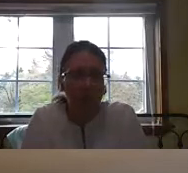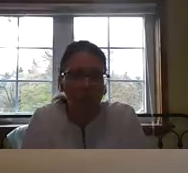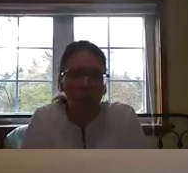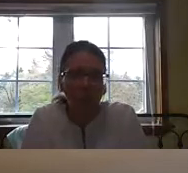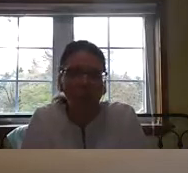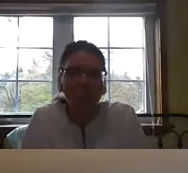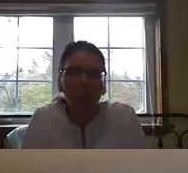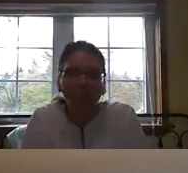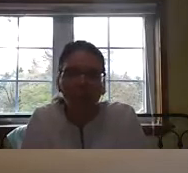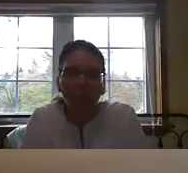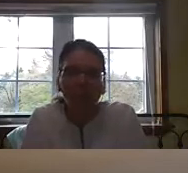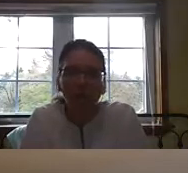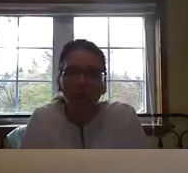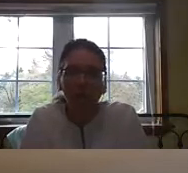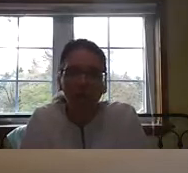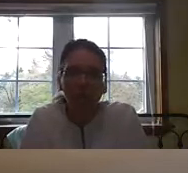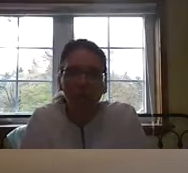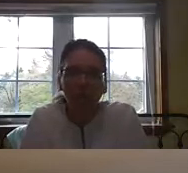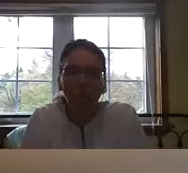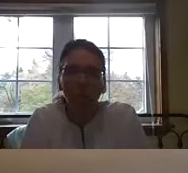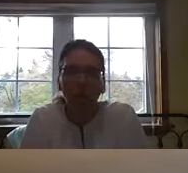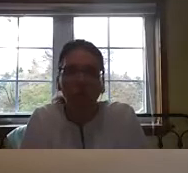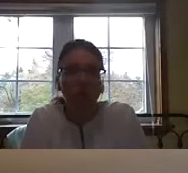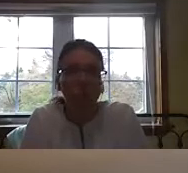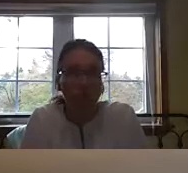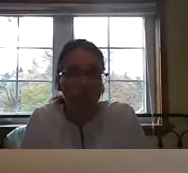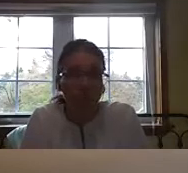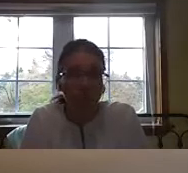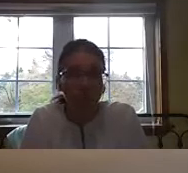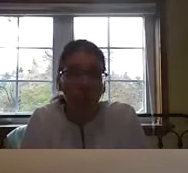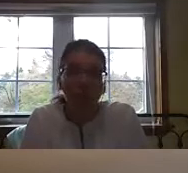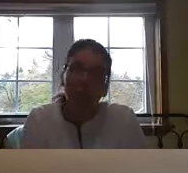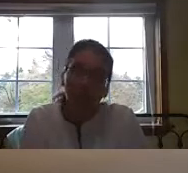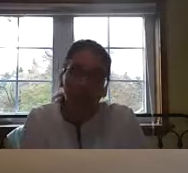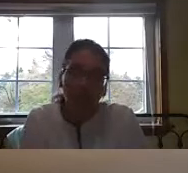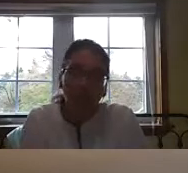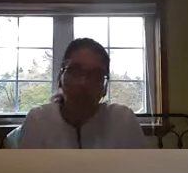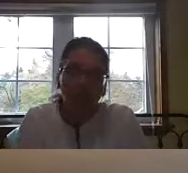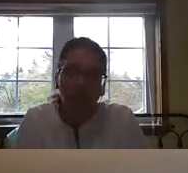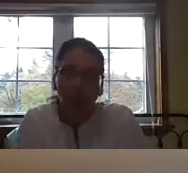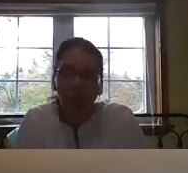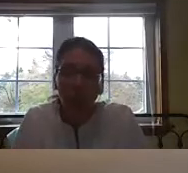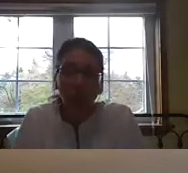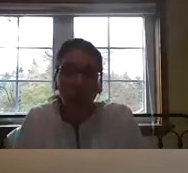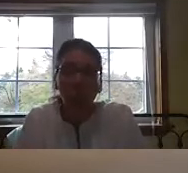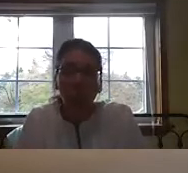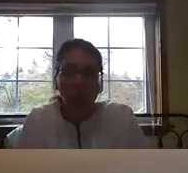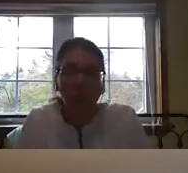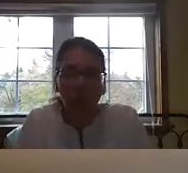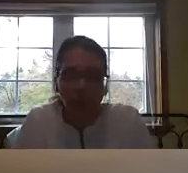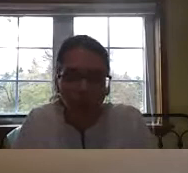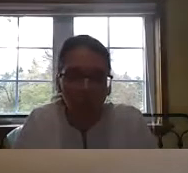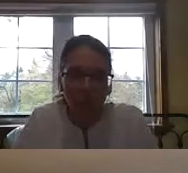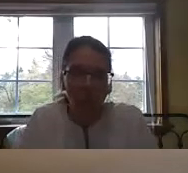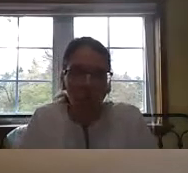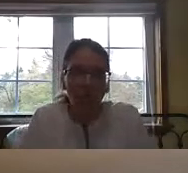higher speeds there. There's higher volumes there. So for that to really work, And PS, we've gotten requests from